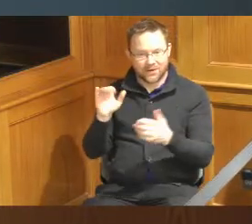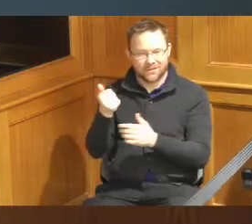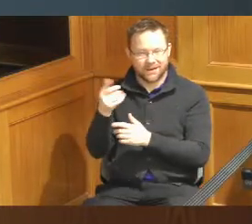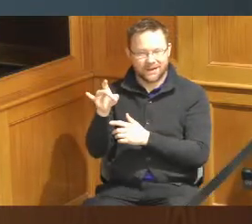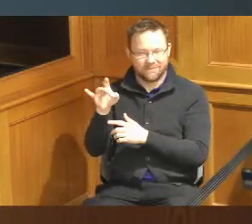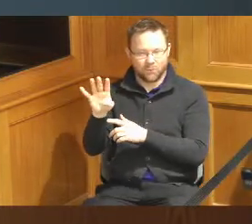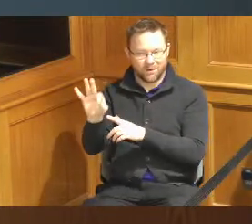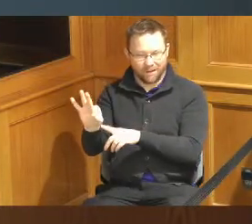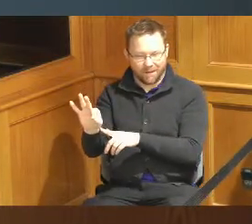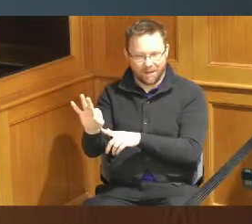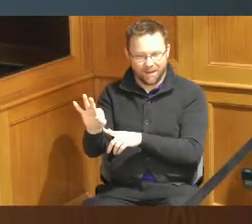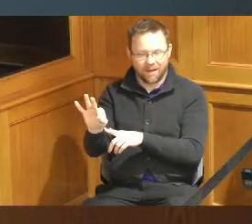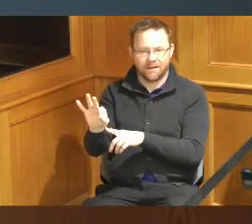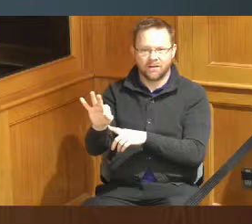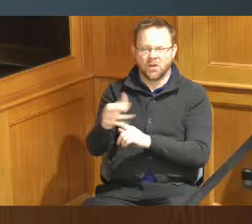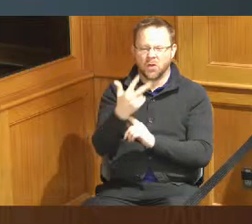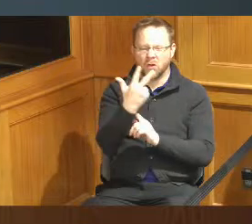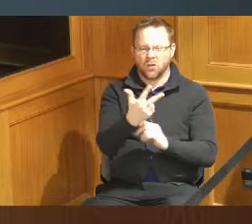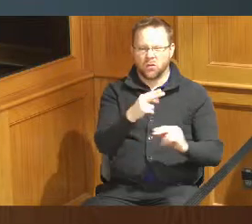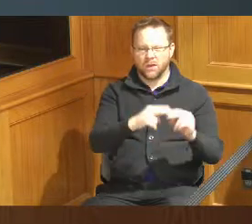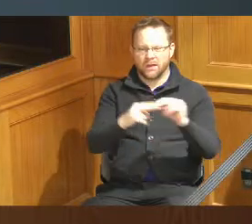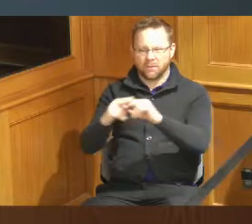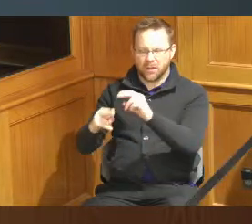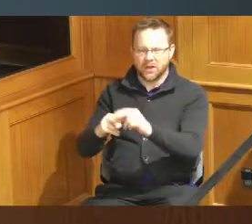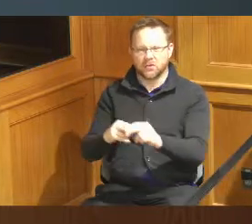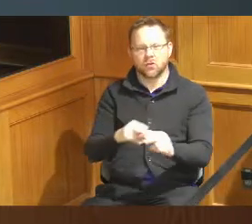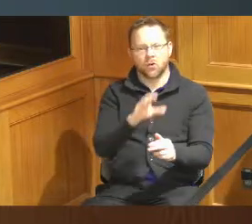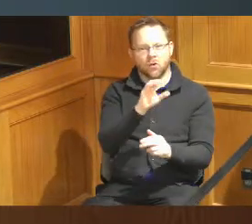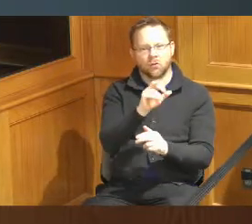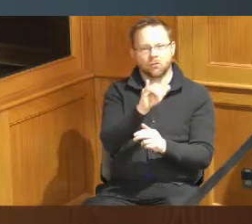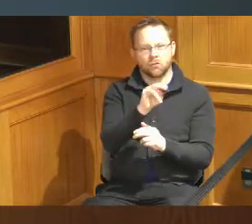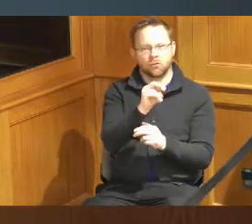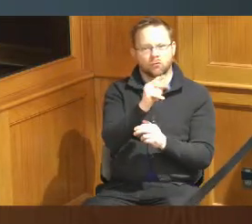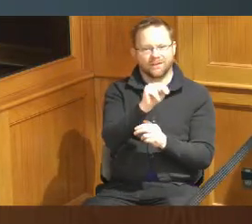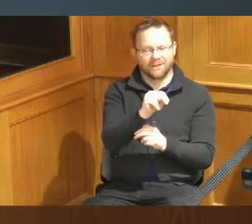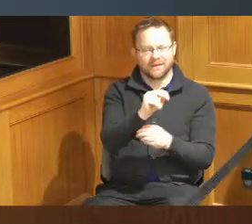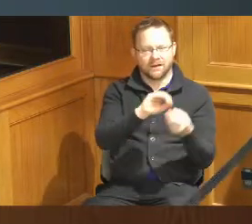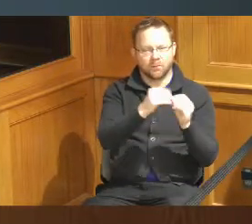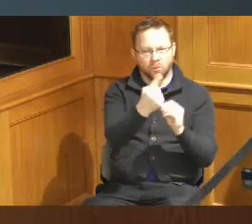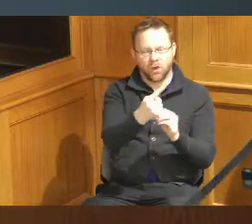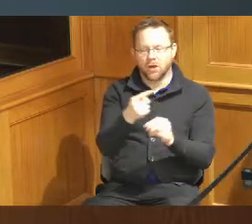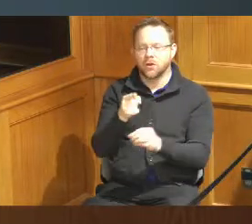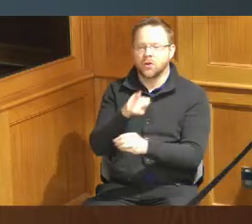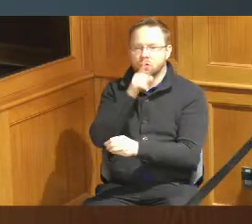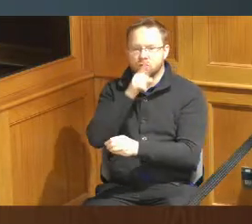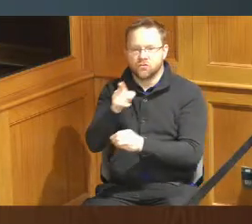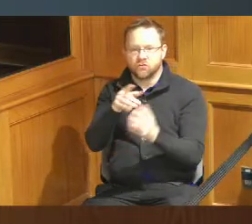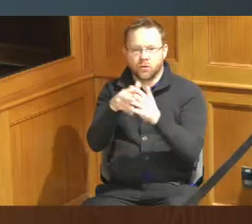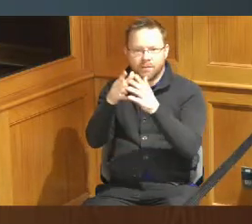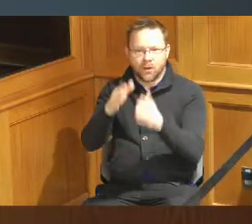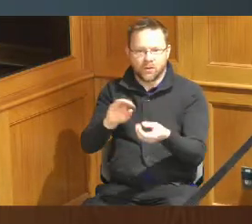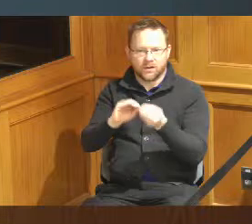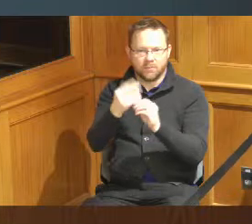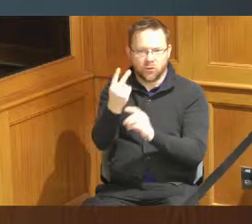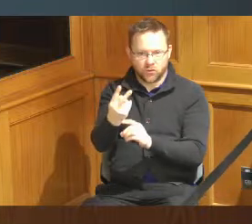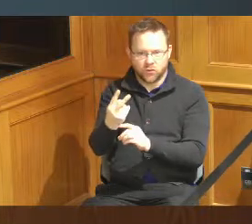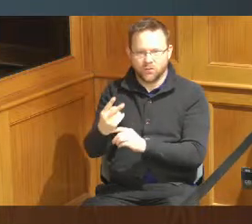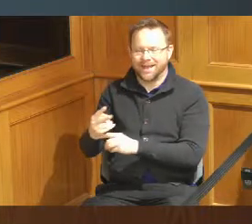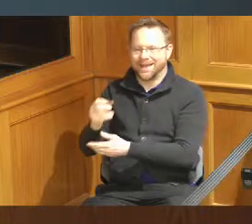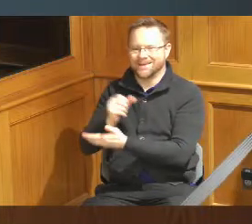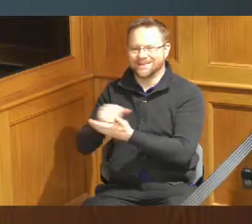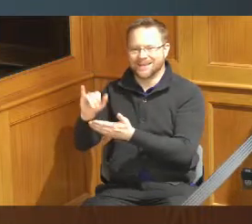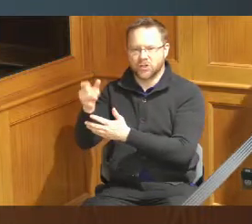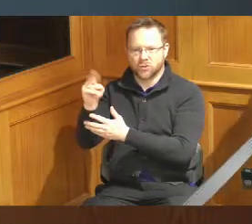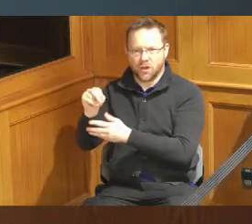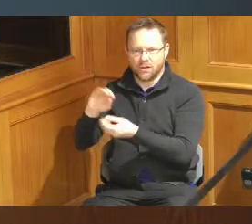1849 in the form of 3 lodges, Corinthian number 1, True American number 2, and St. John number 3,